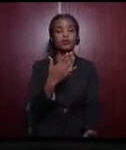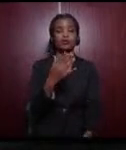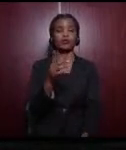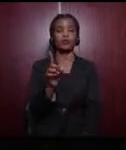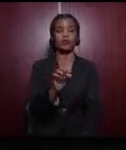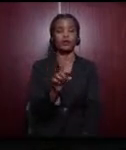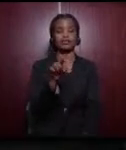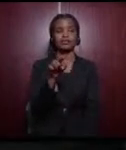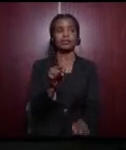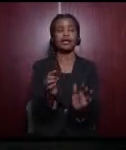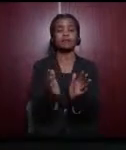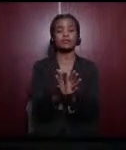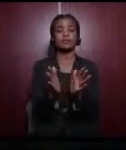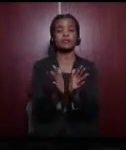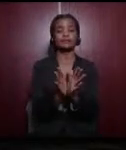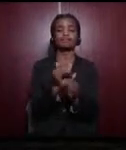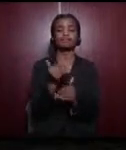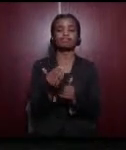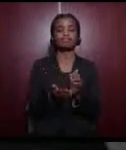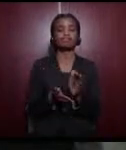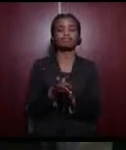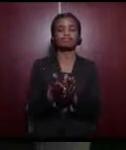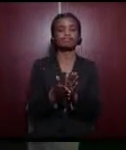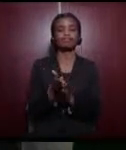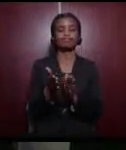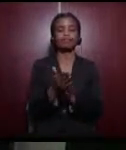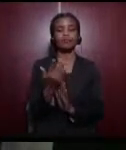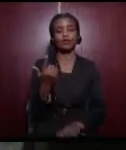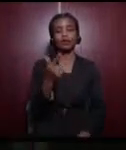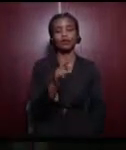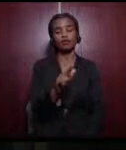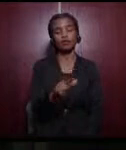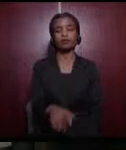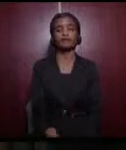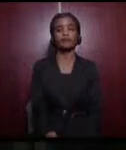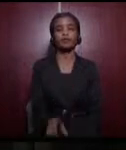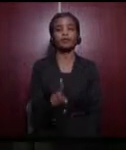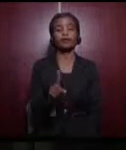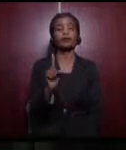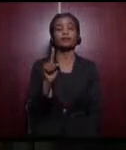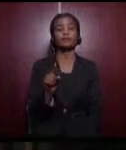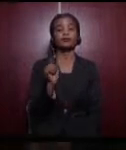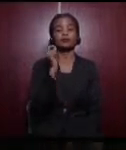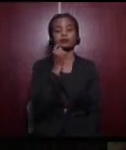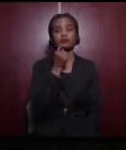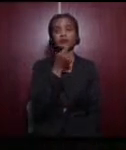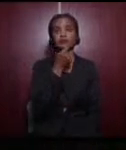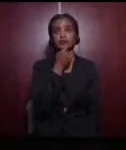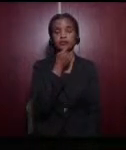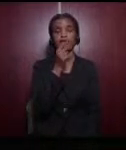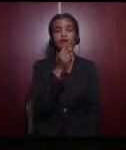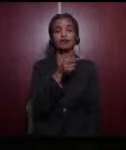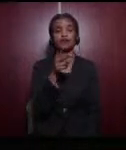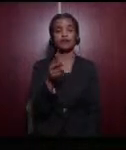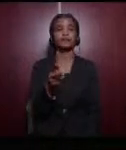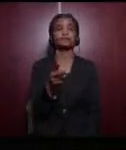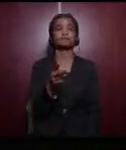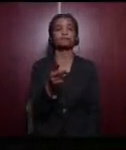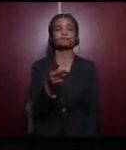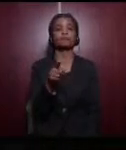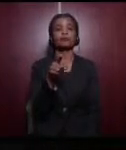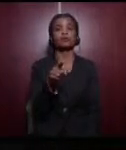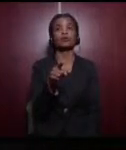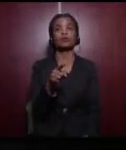meeting waruna otsamaile hantle, and I must say ke buelle gape kere the inputs tse